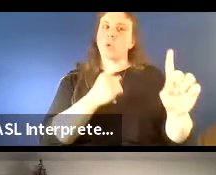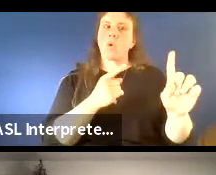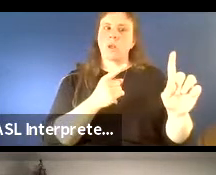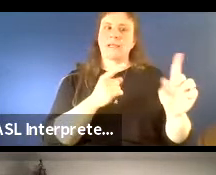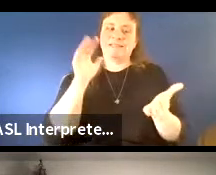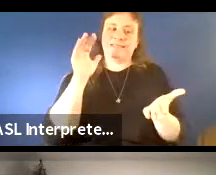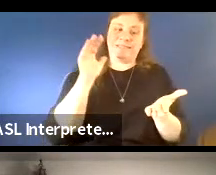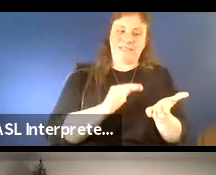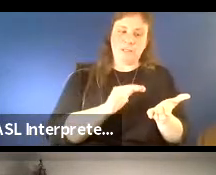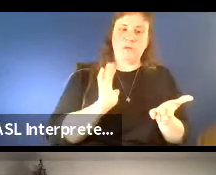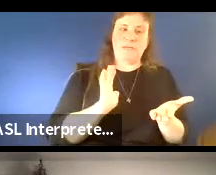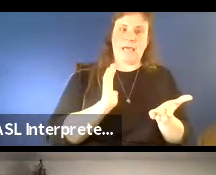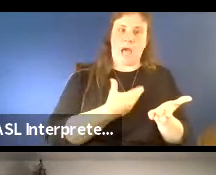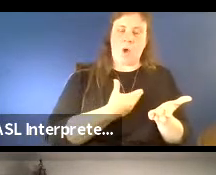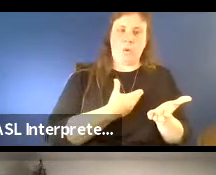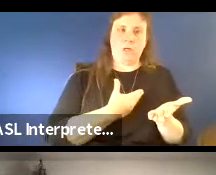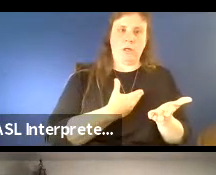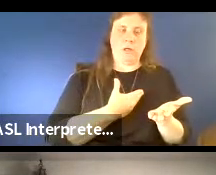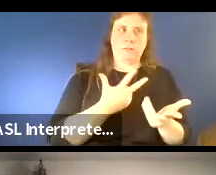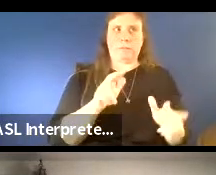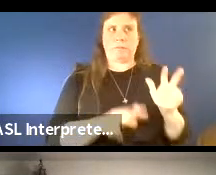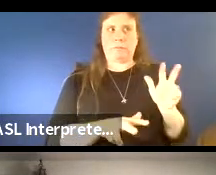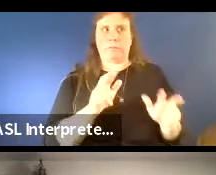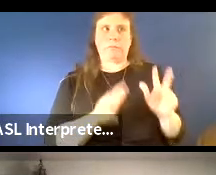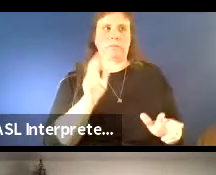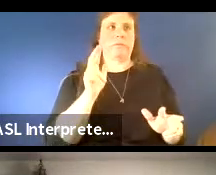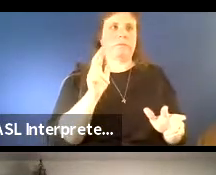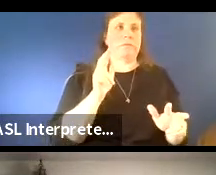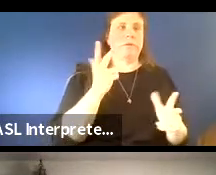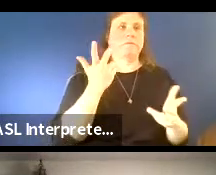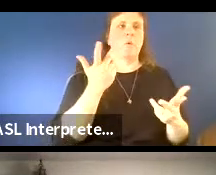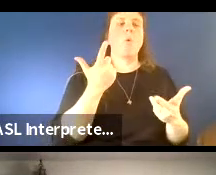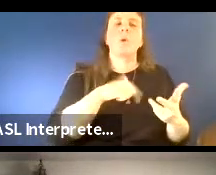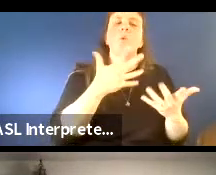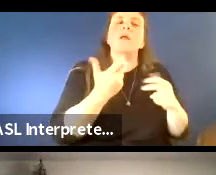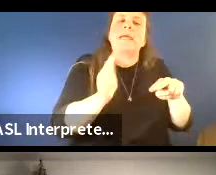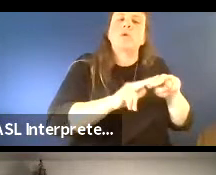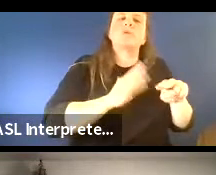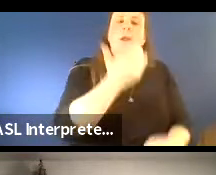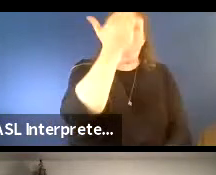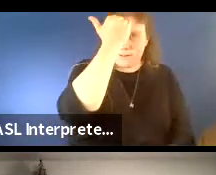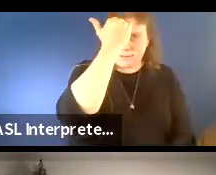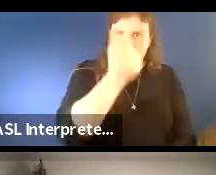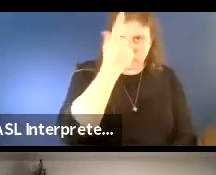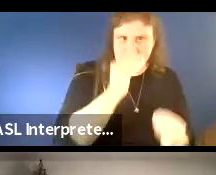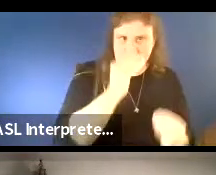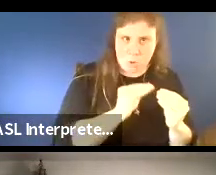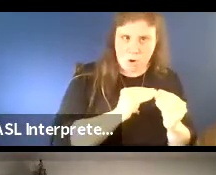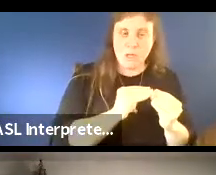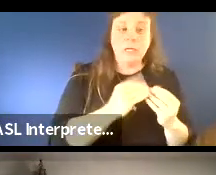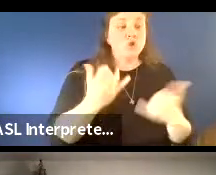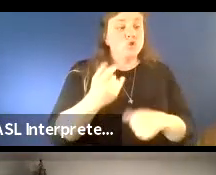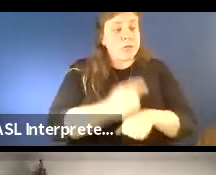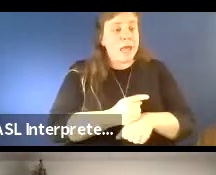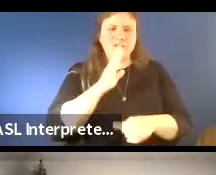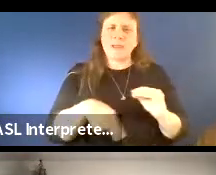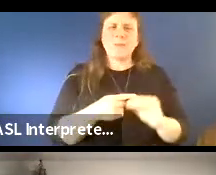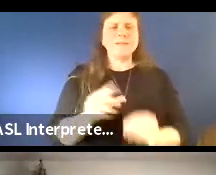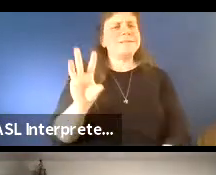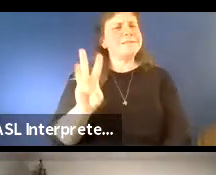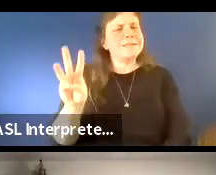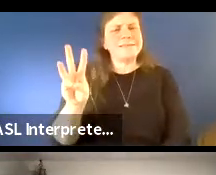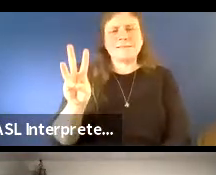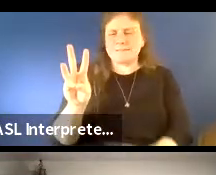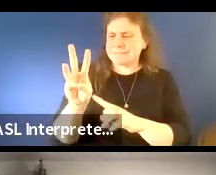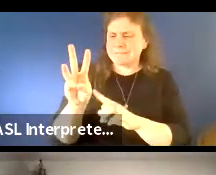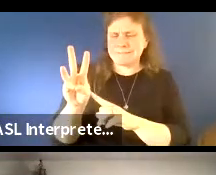our uncertainty around what those risk estimates are. I think it was really difficult today because we're talking about 6 cases, and we need to be